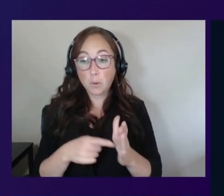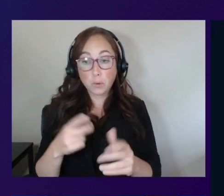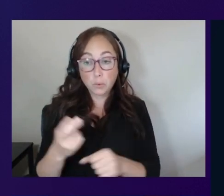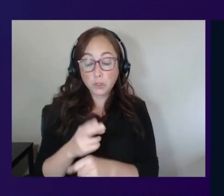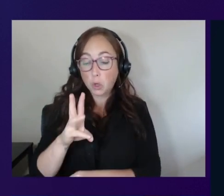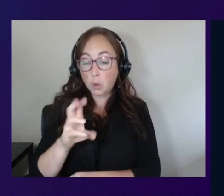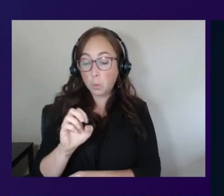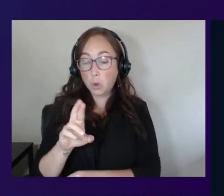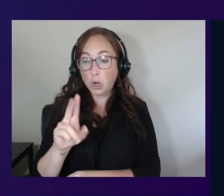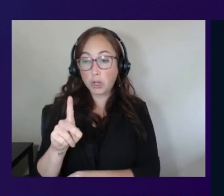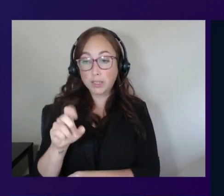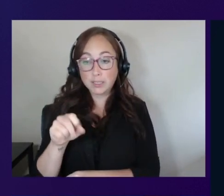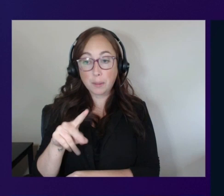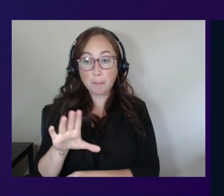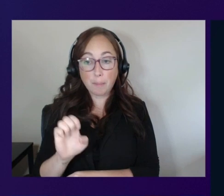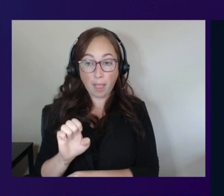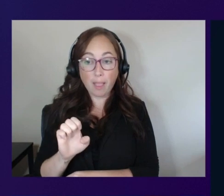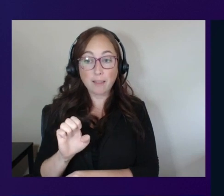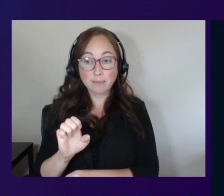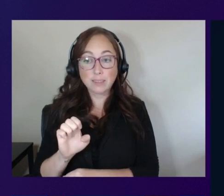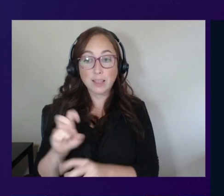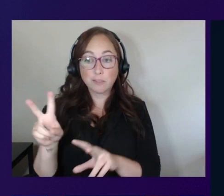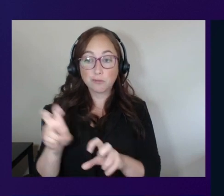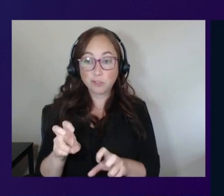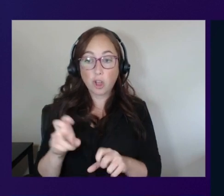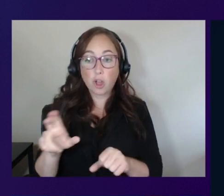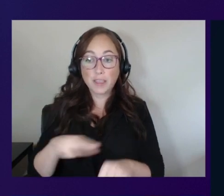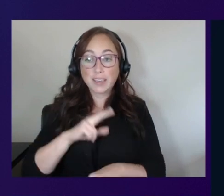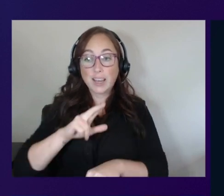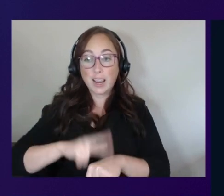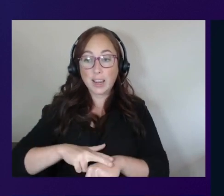can install the native client application on your